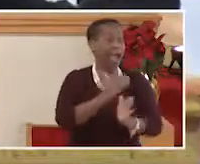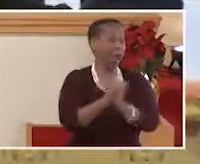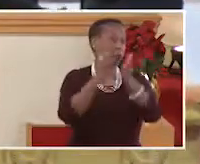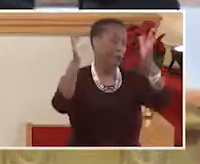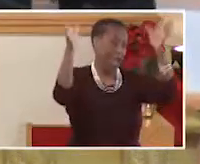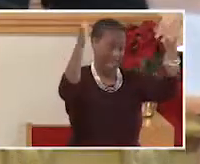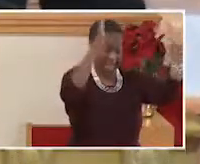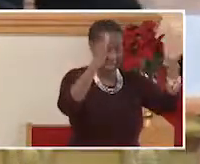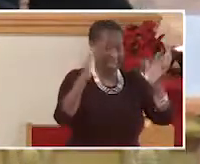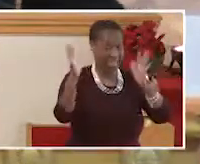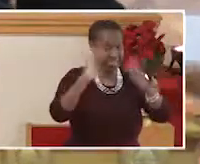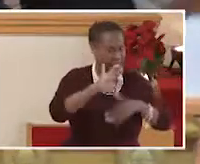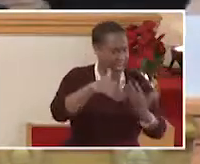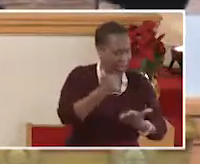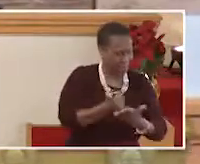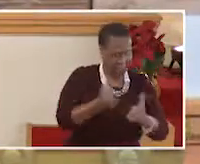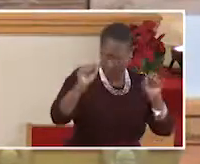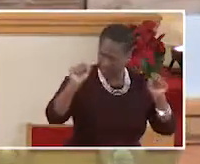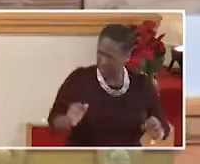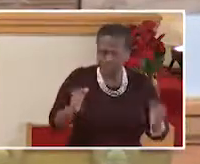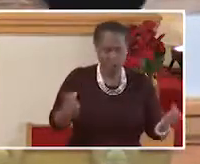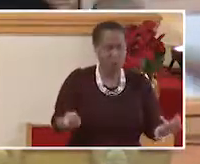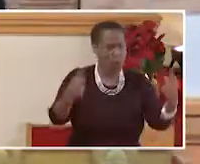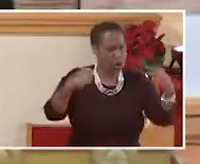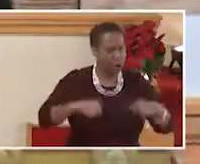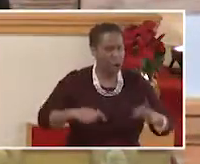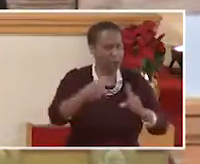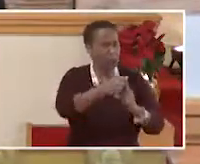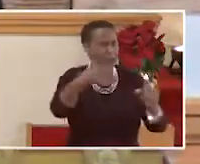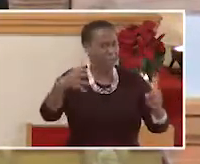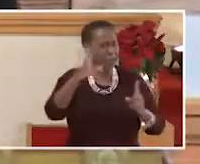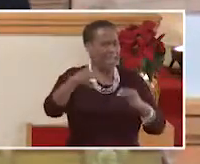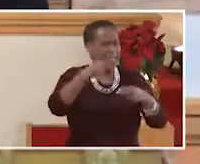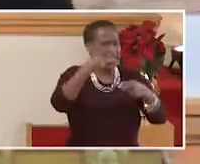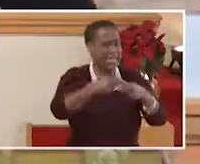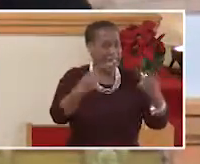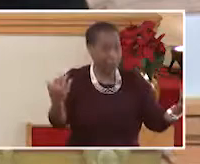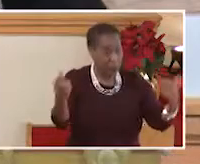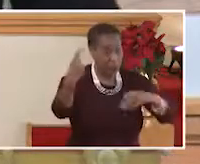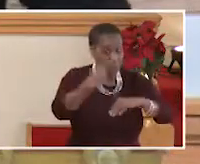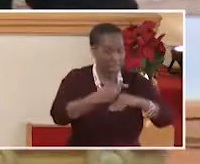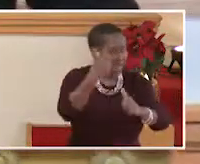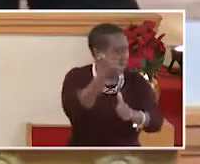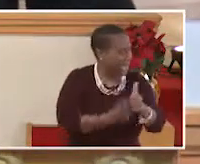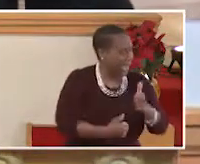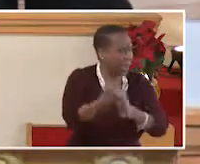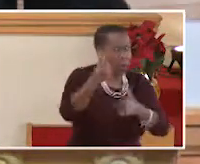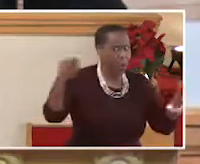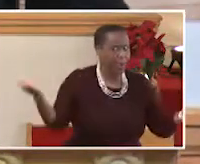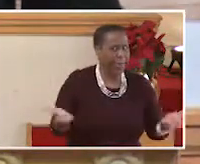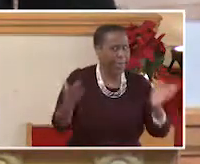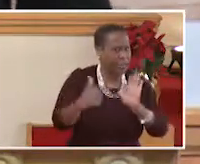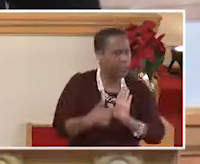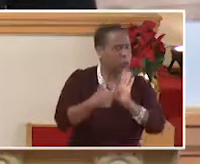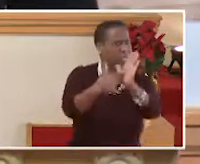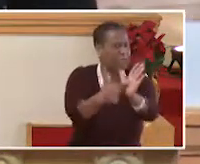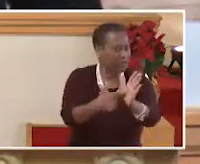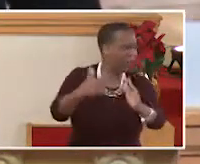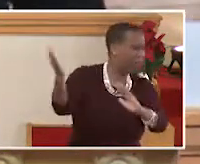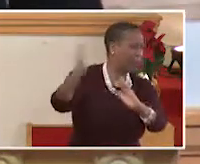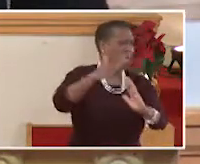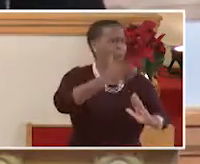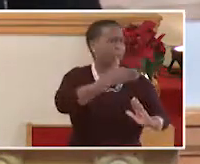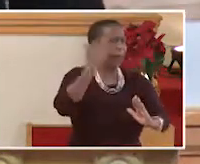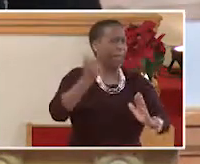Amen. Did anybody come to magnify his name on today? Did anybody come to give him the best praise you